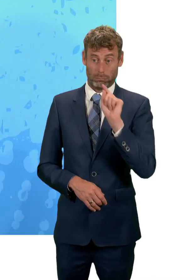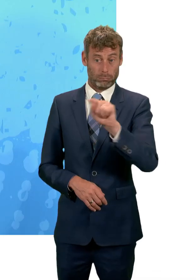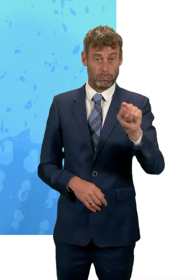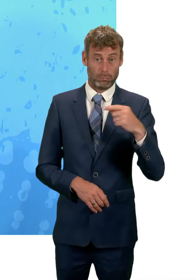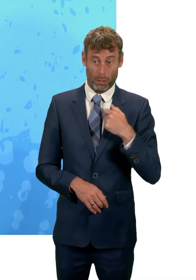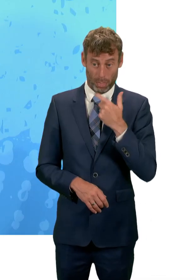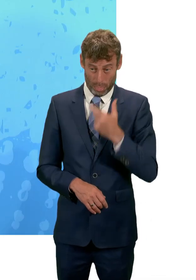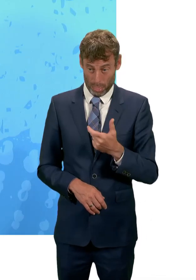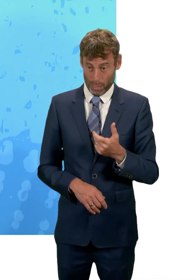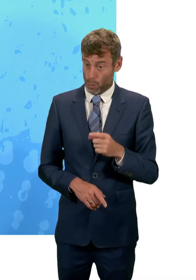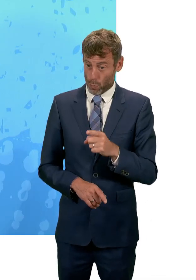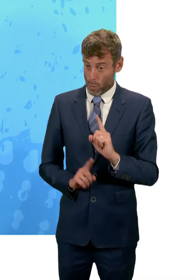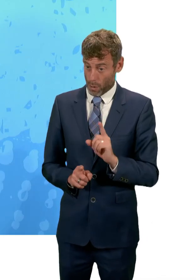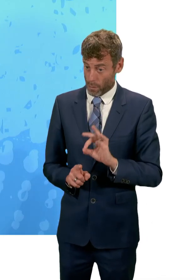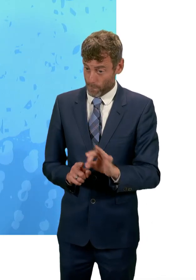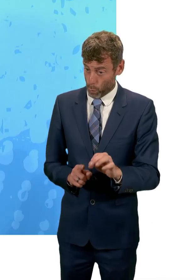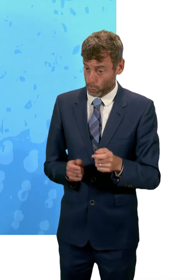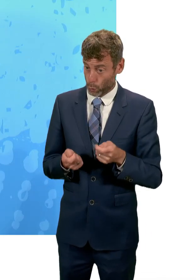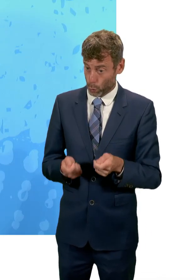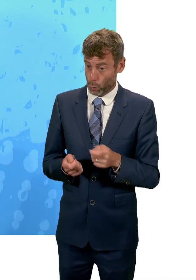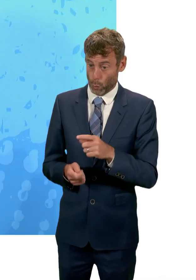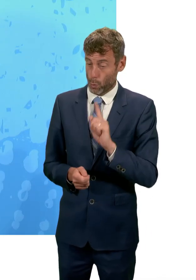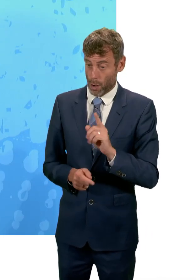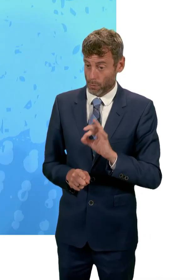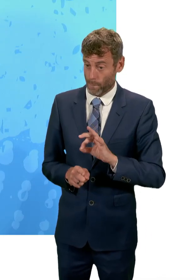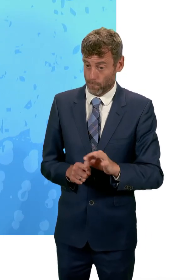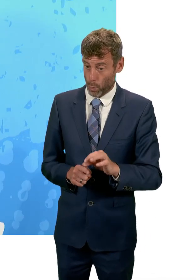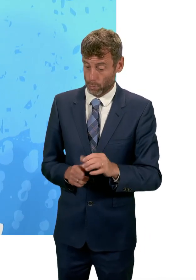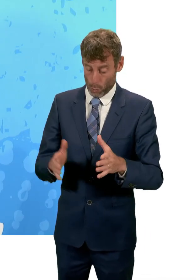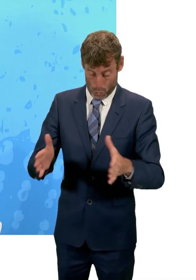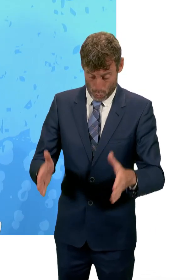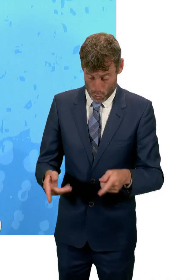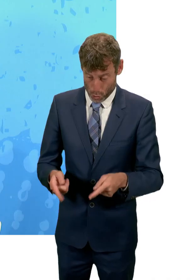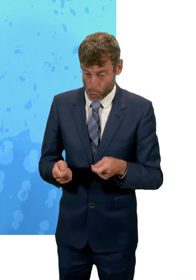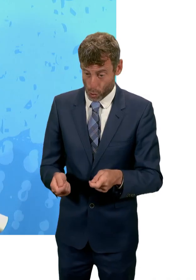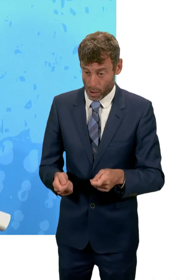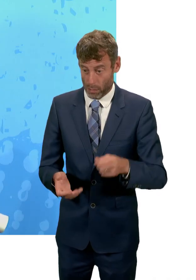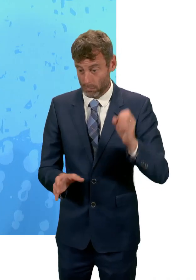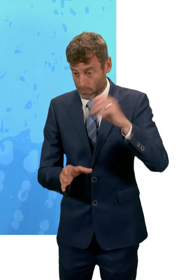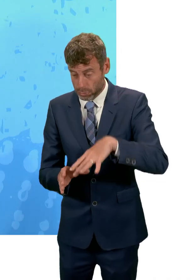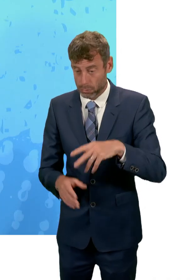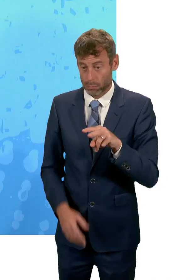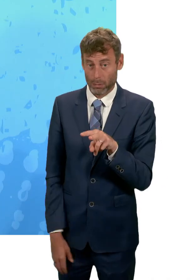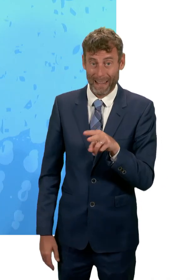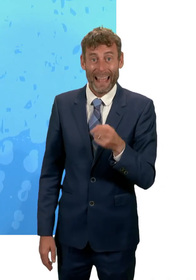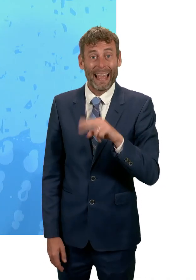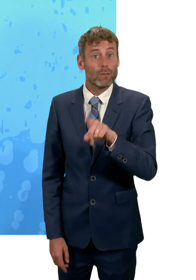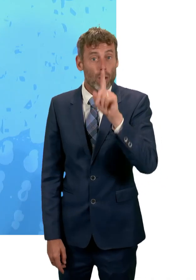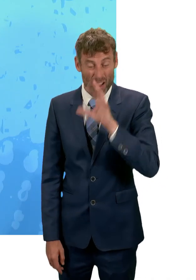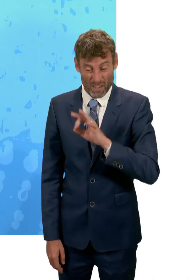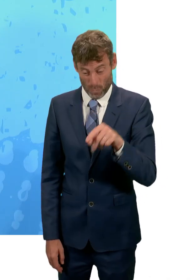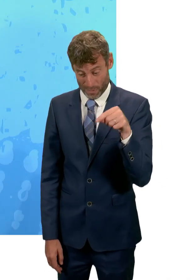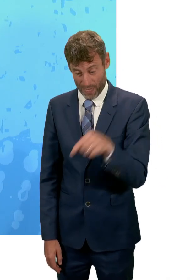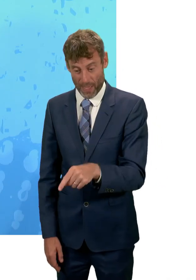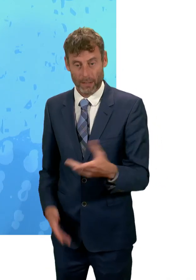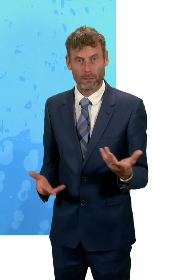incredible that people are in that position. So there's then no other option. If you can't even cook, where are you going? You know, you're